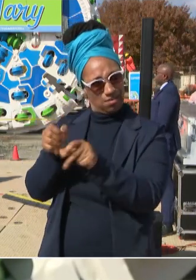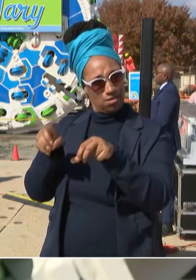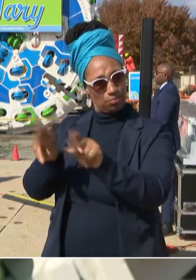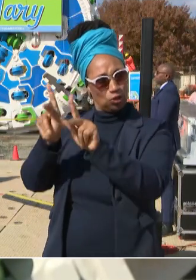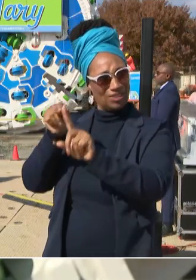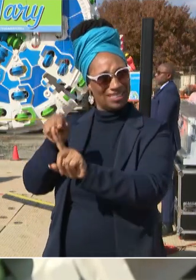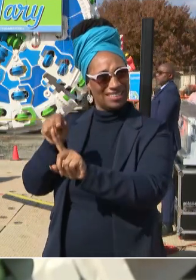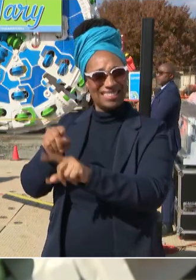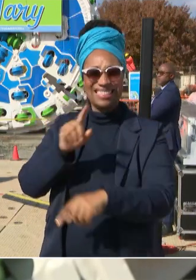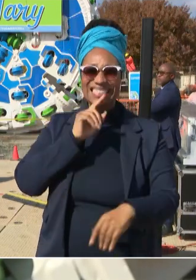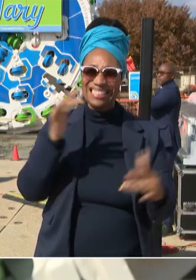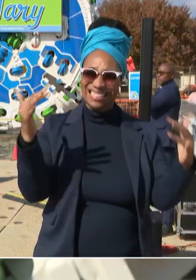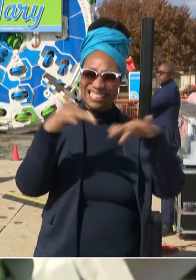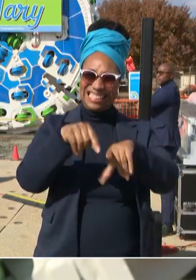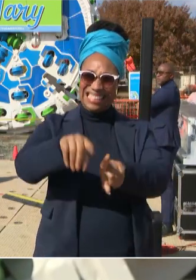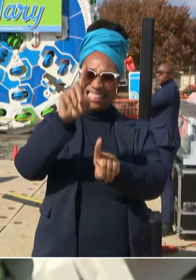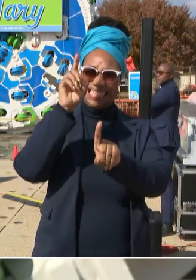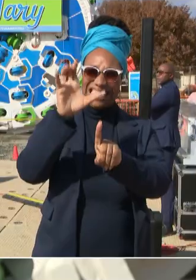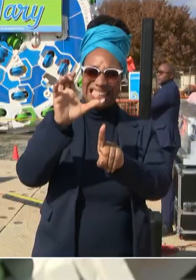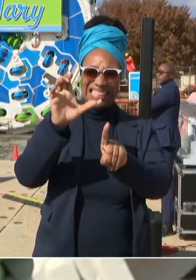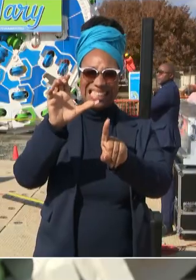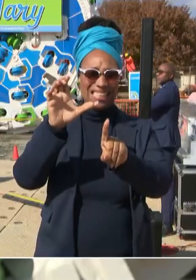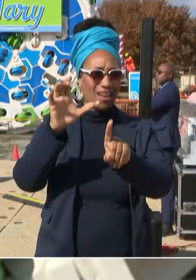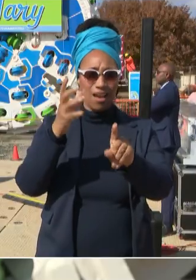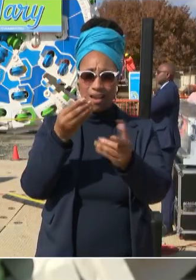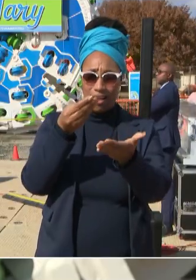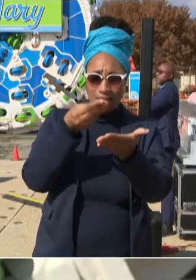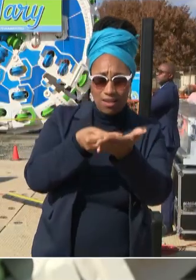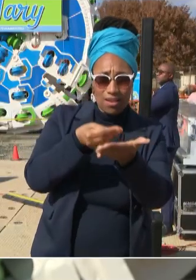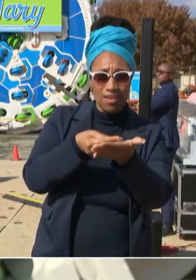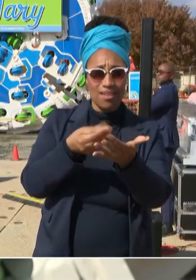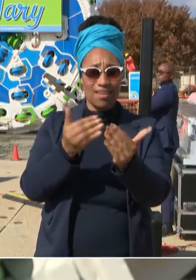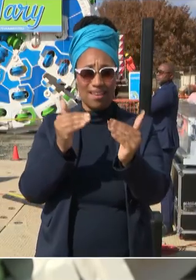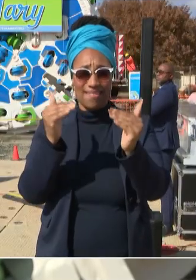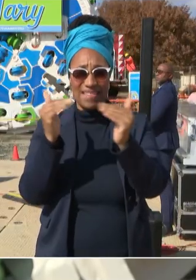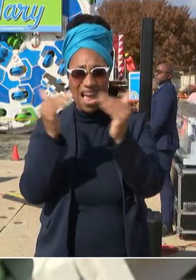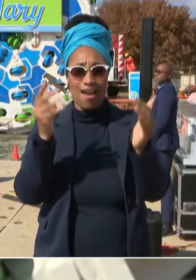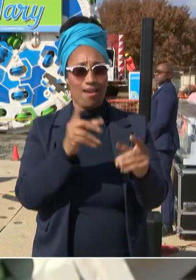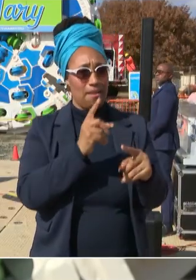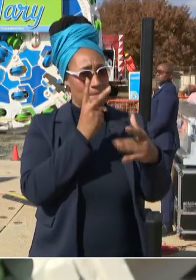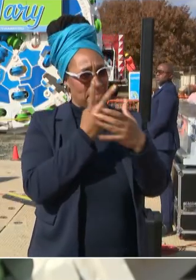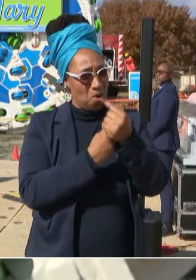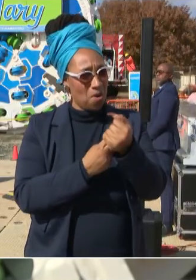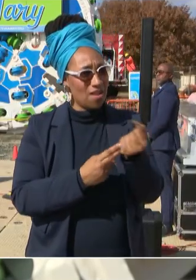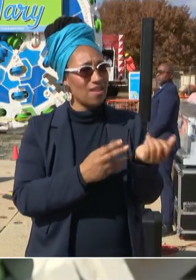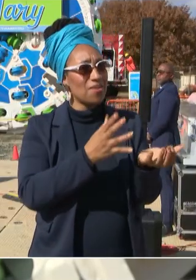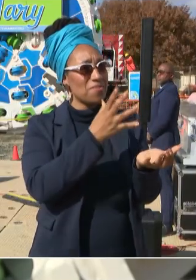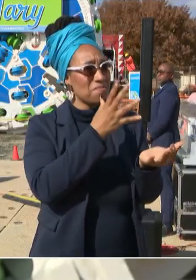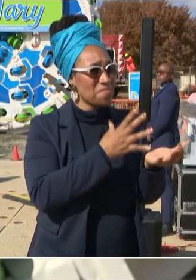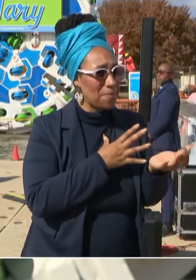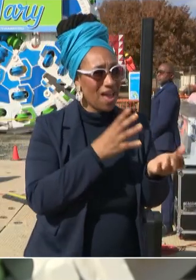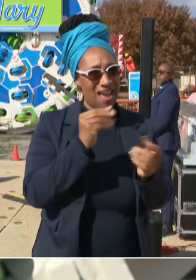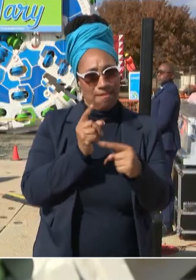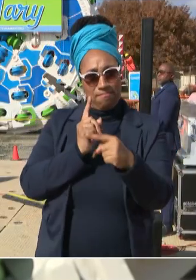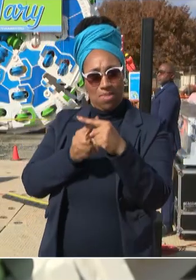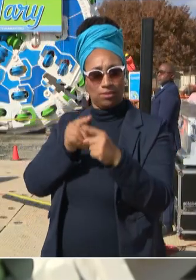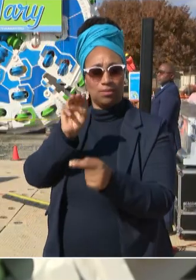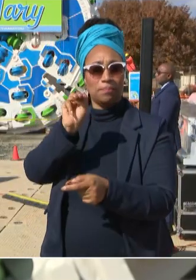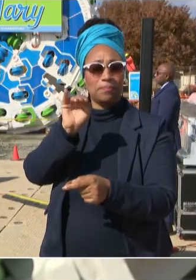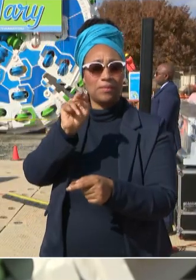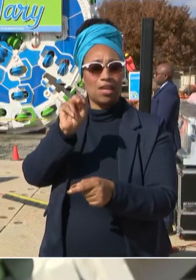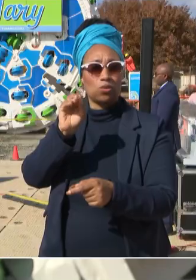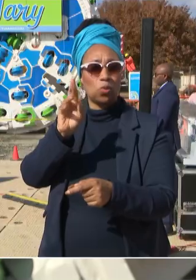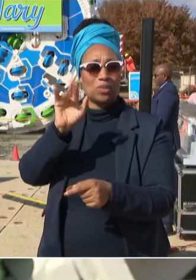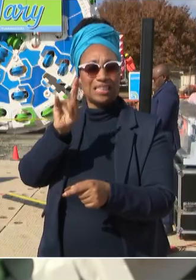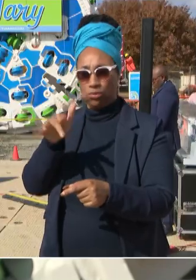and minority-owned business, which is a very, very, very big deal. I'm incredibly proud of the comprehensive impact